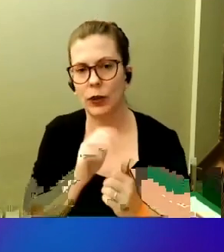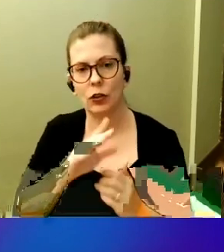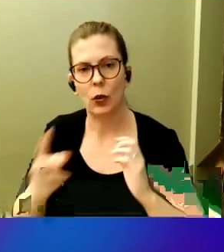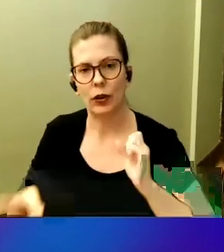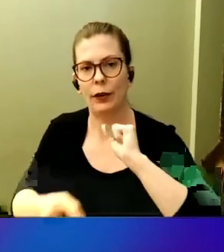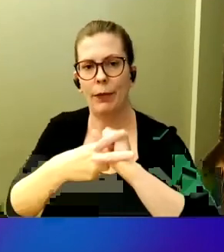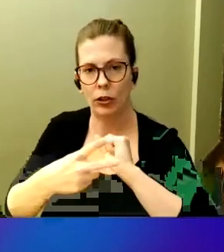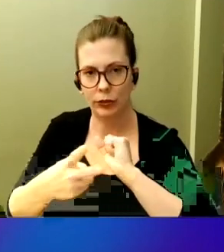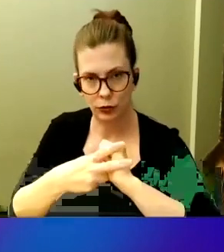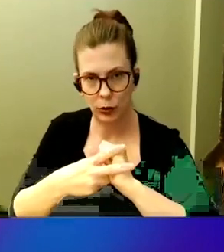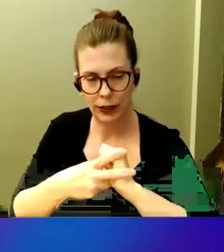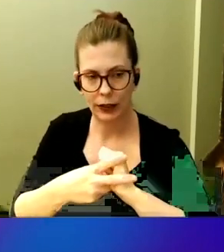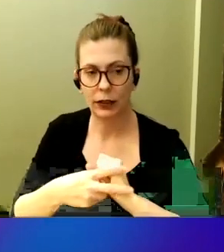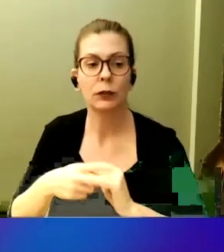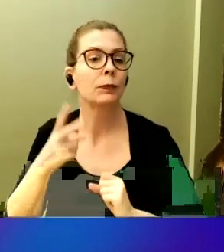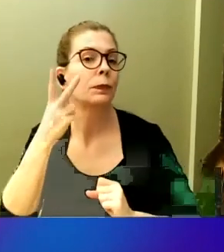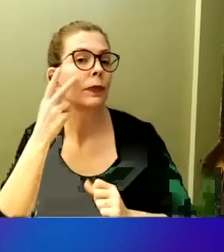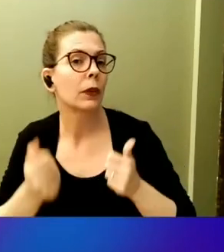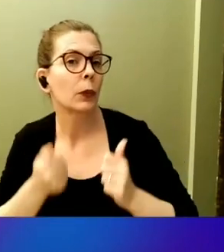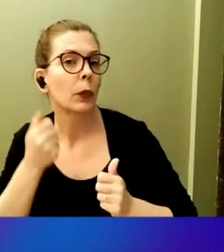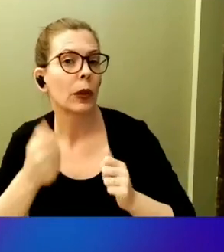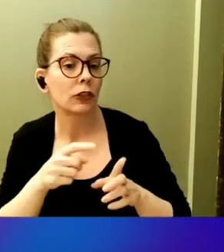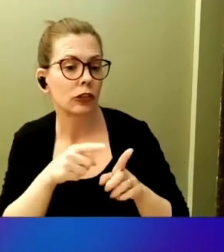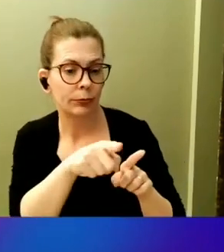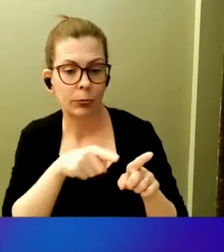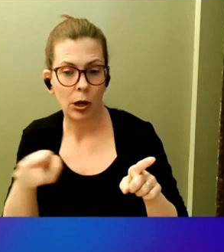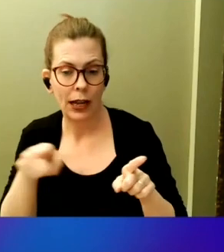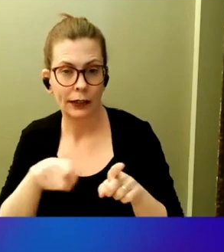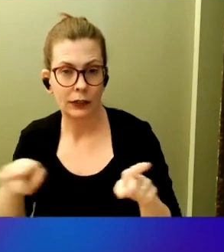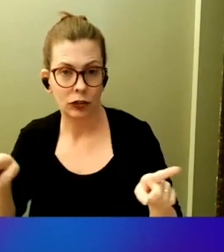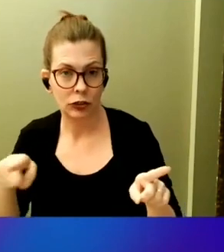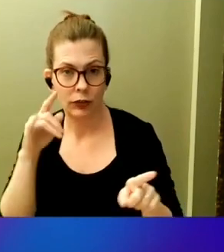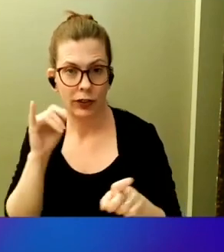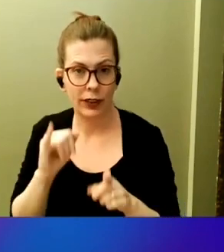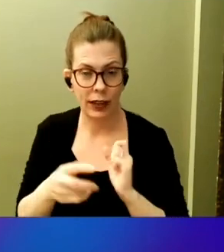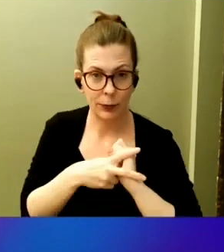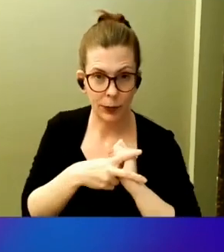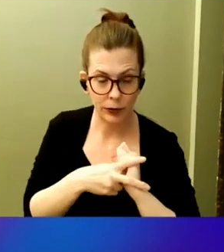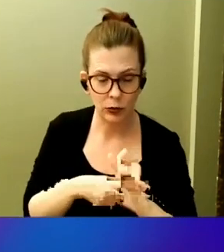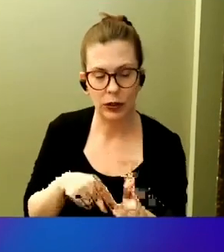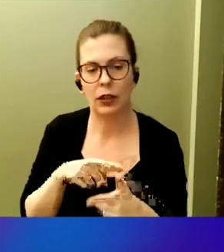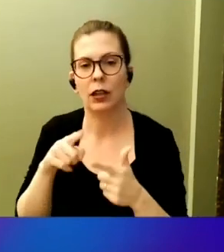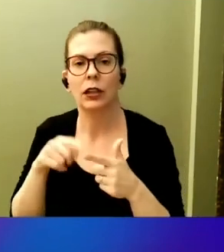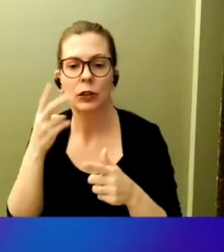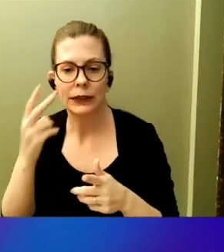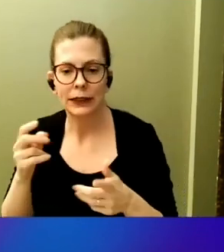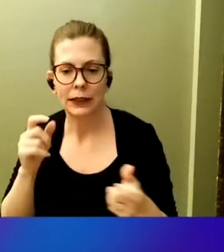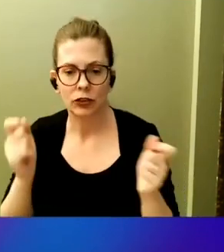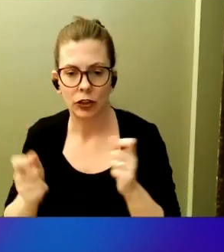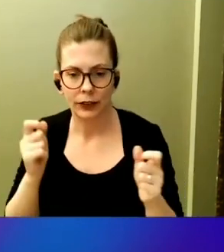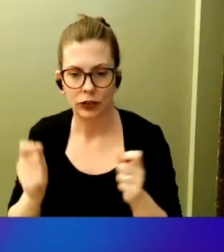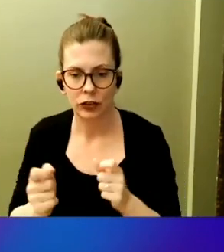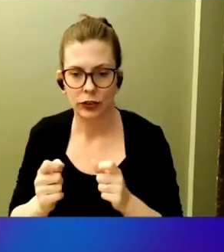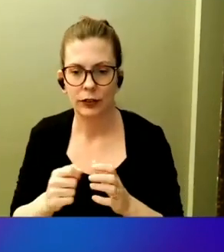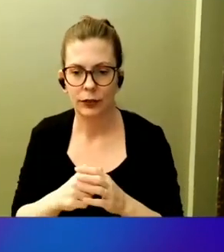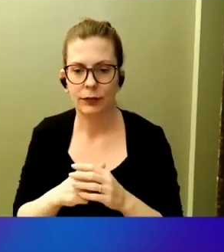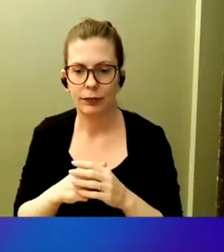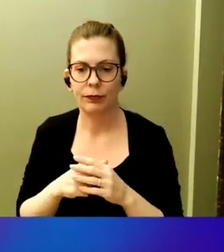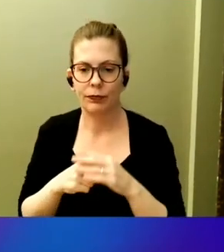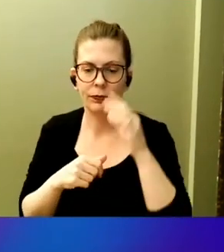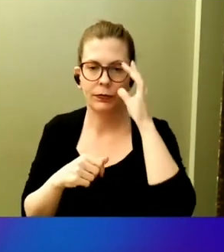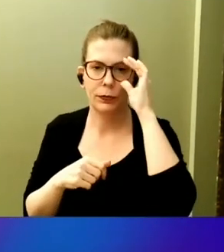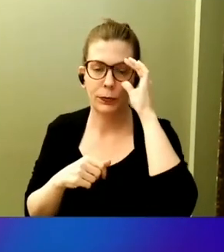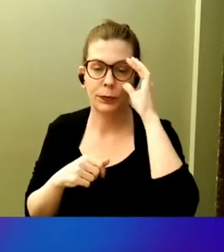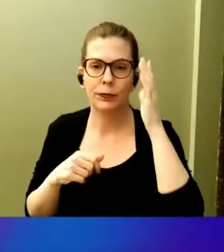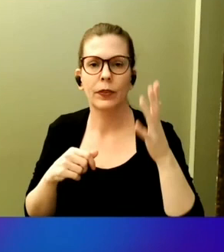can see which branch you're in for that repository. You can check in changes. You can commit them. So all